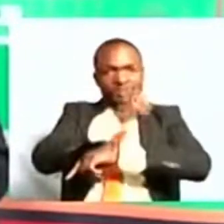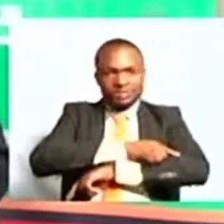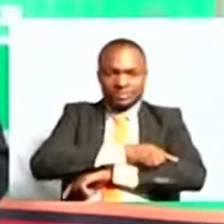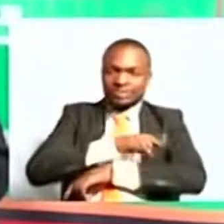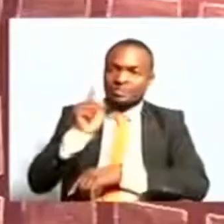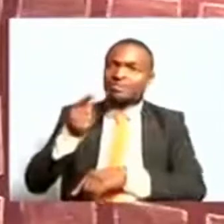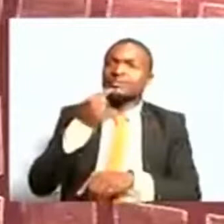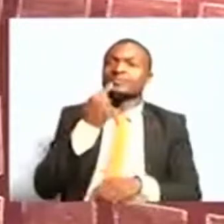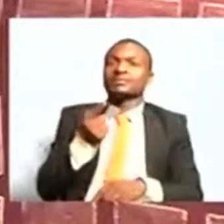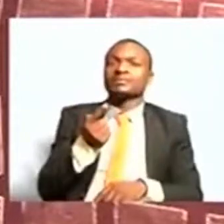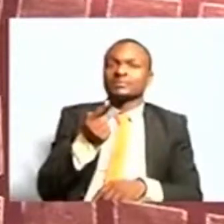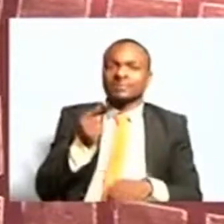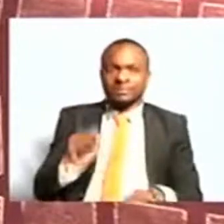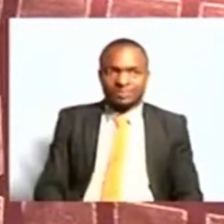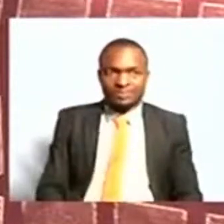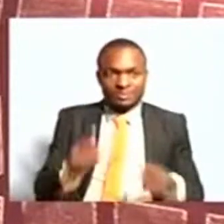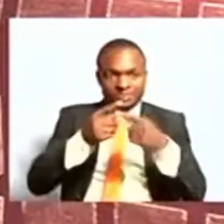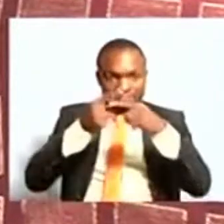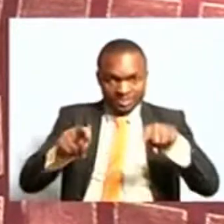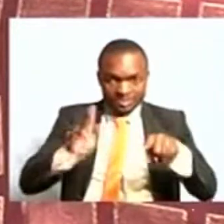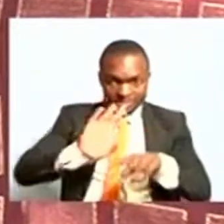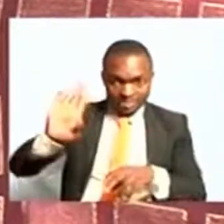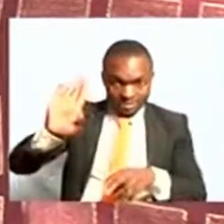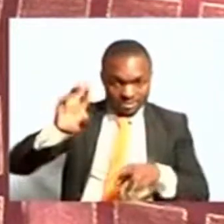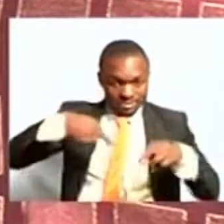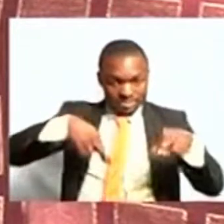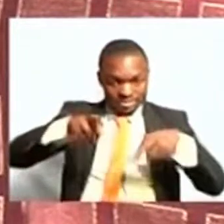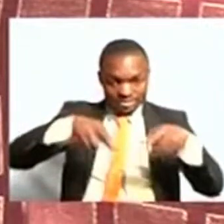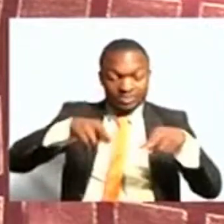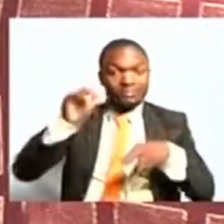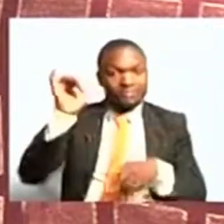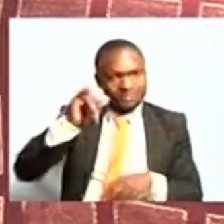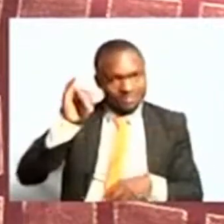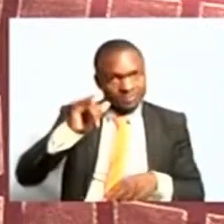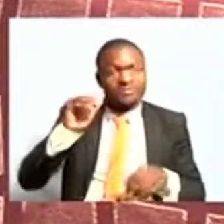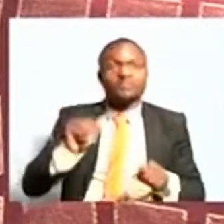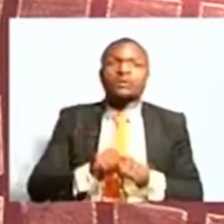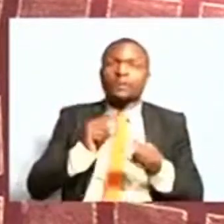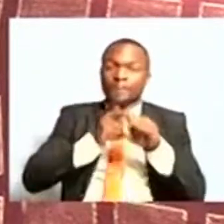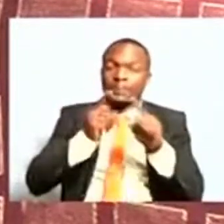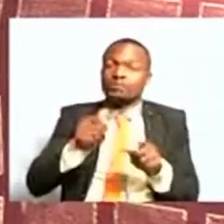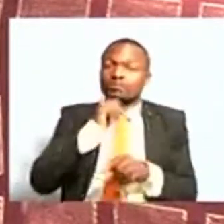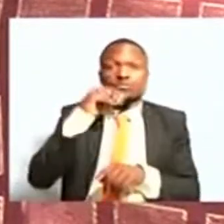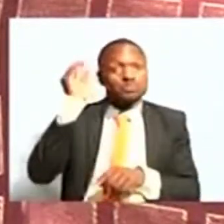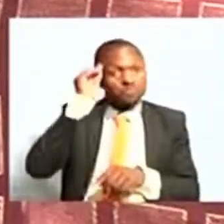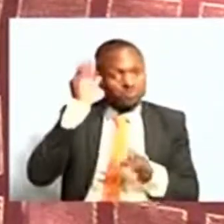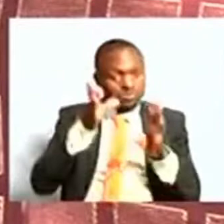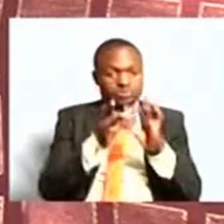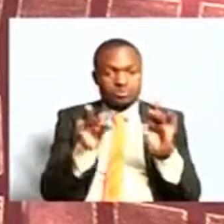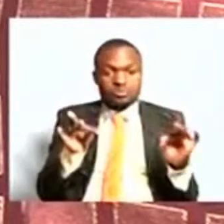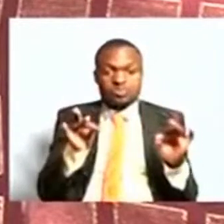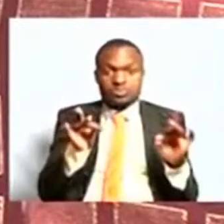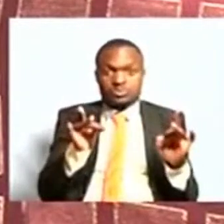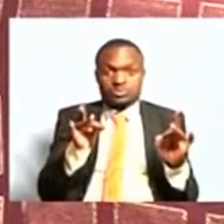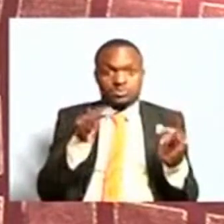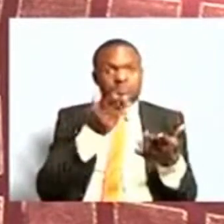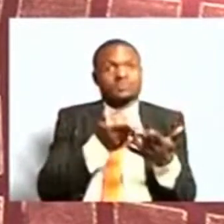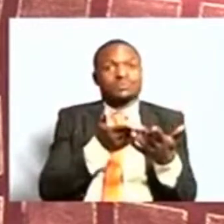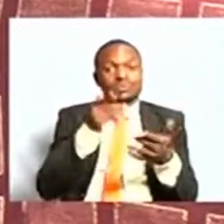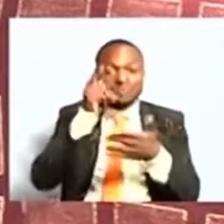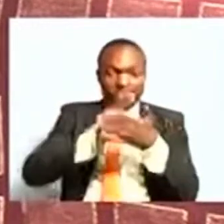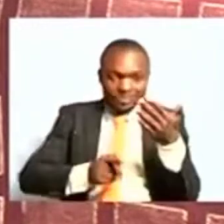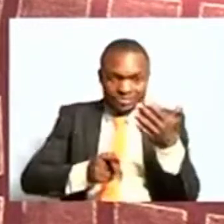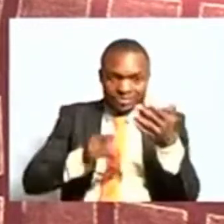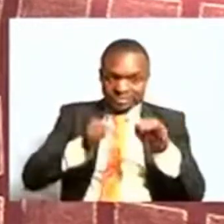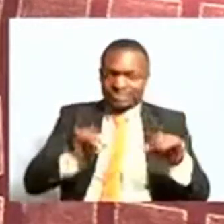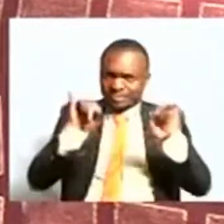said it happened to his relative. Relative, yes, was put in cells for 3 days. We don't know the story behind it. So what is